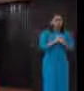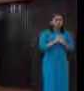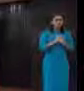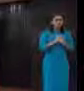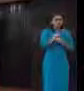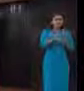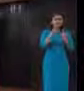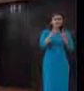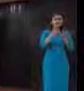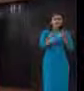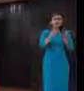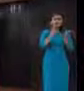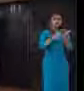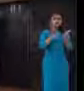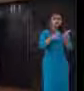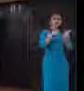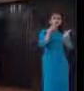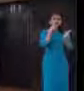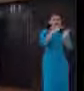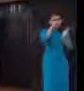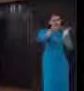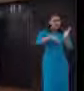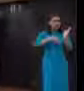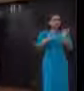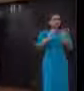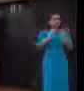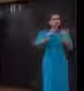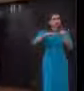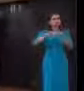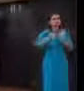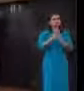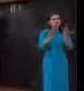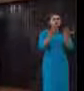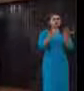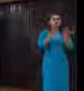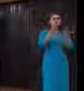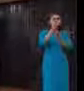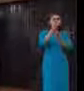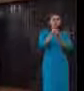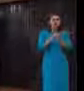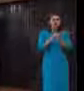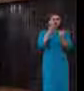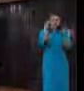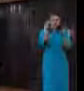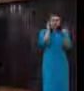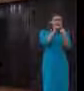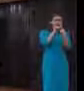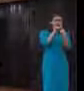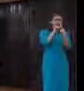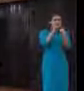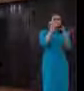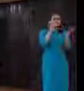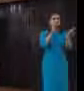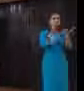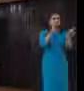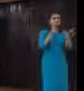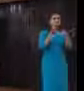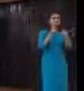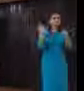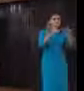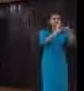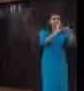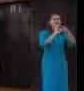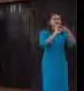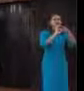in a chapter that you are the primary author of in the book, you talk about how that agreement, the relationship